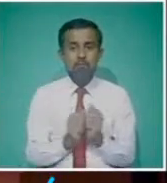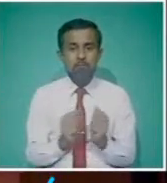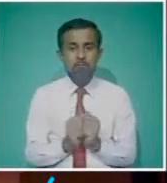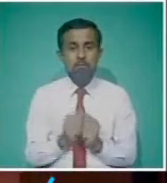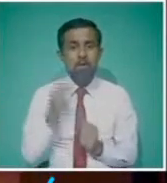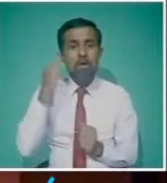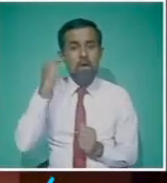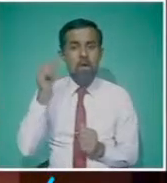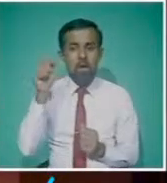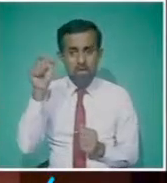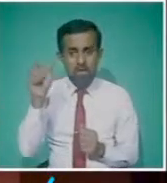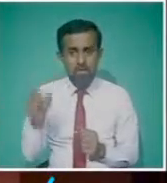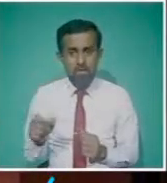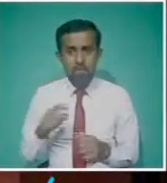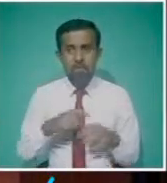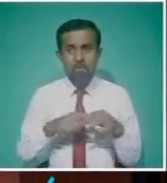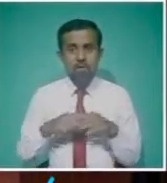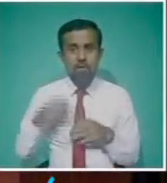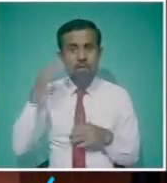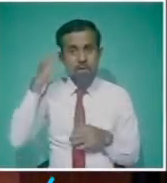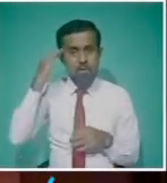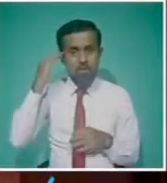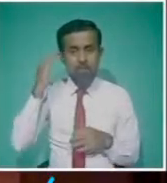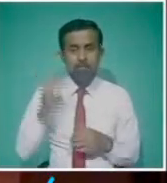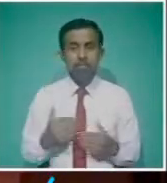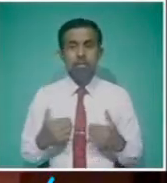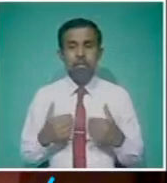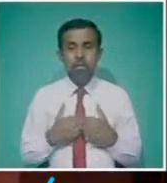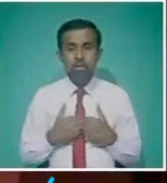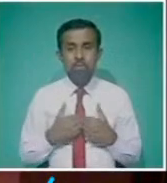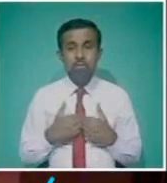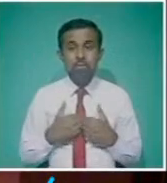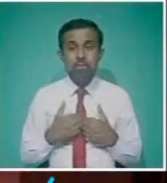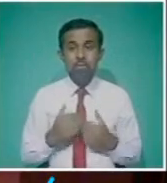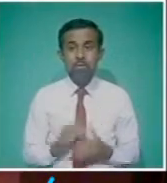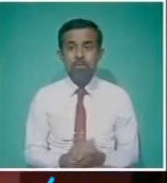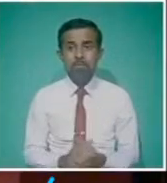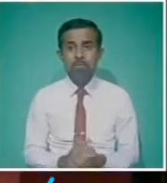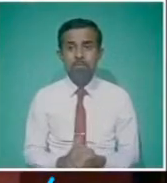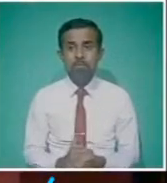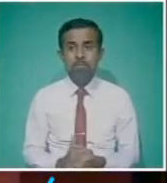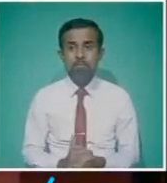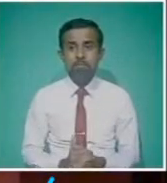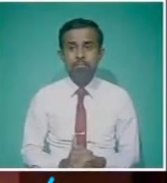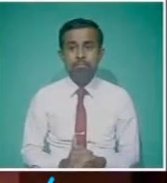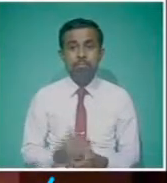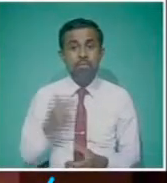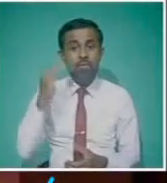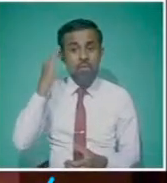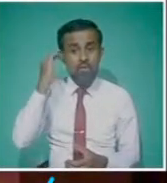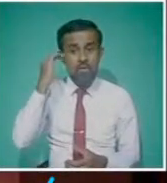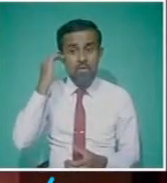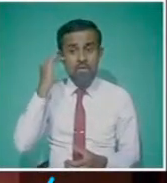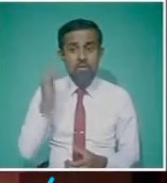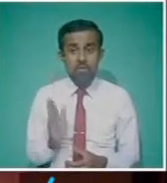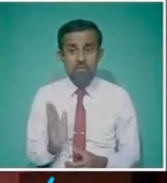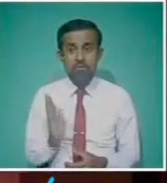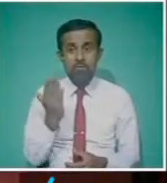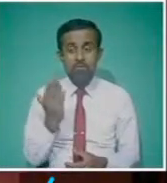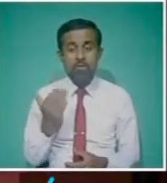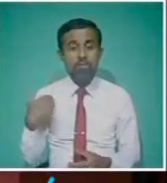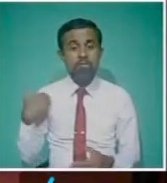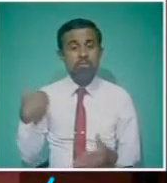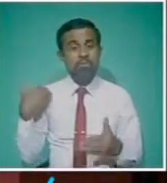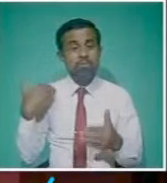We pay tribute to Her Majesty not just for the longevity of her reign,